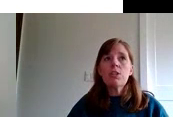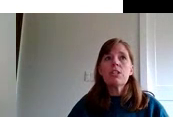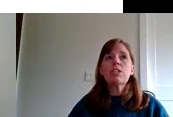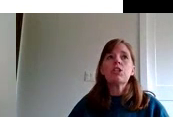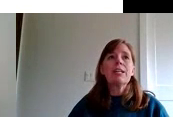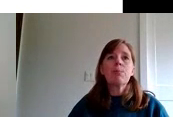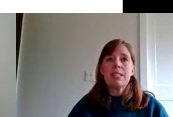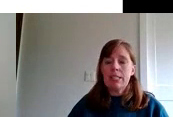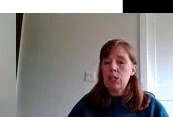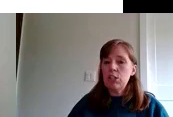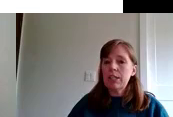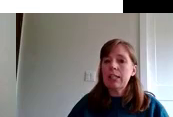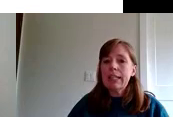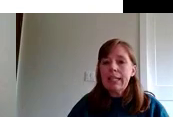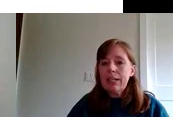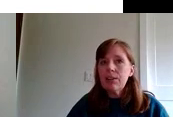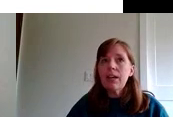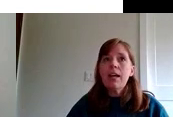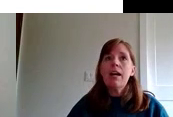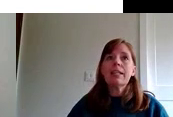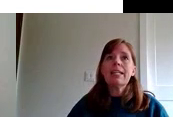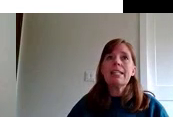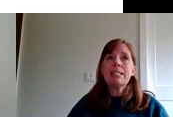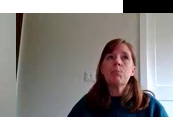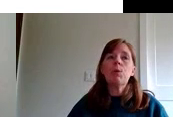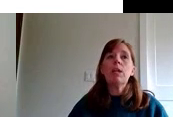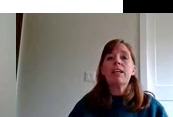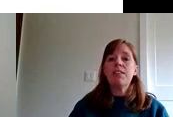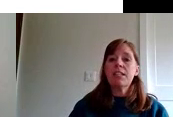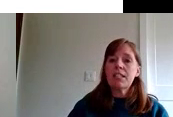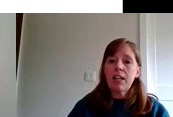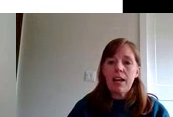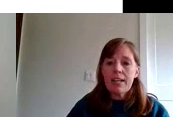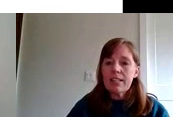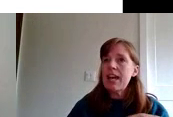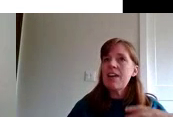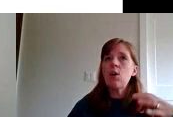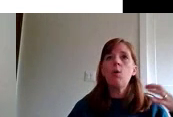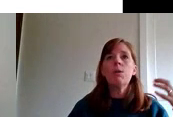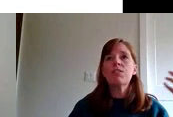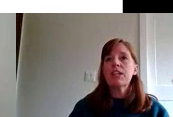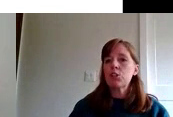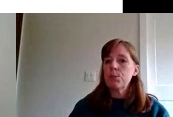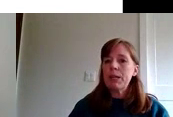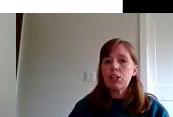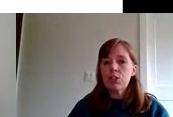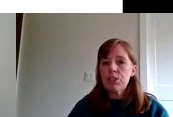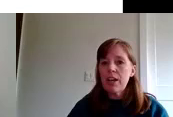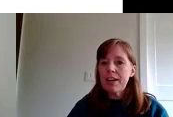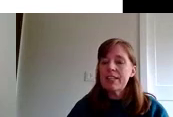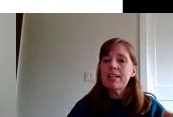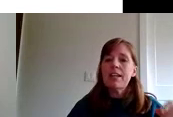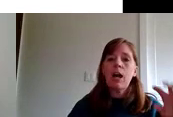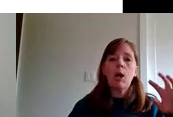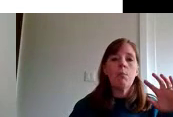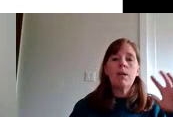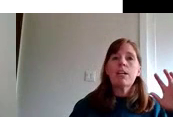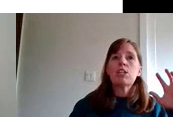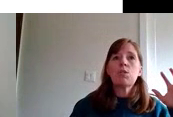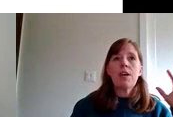all visuals during a presentation, clear, clean and simple. Like this slide doesn't have a whole bunch of extra pictures on